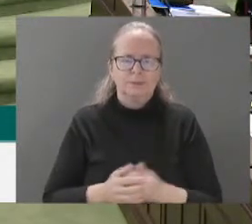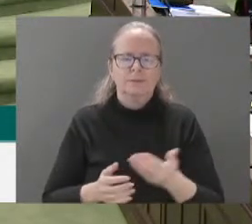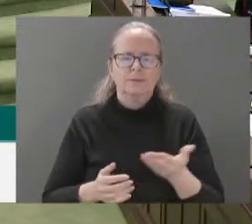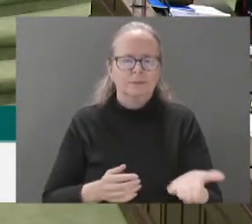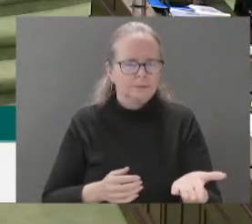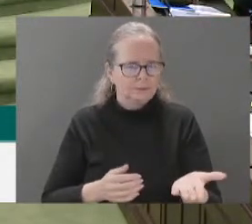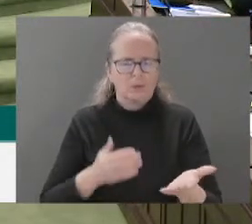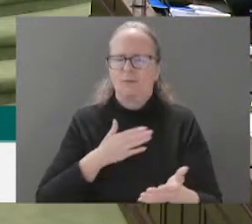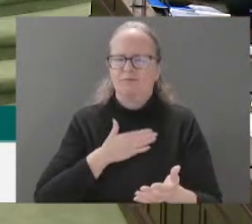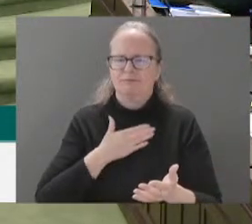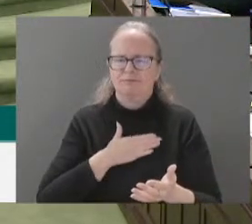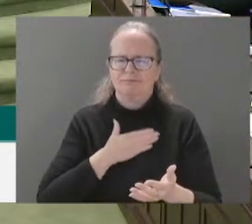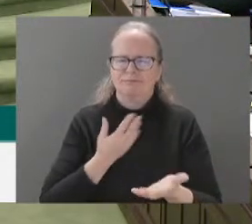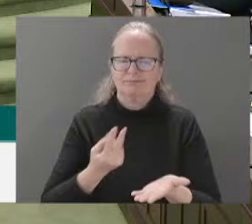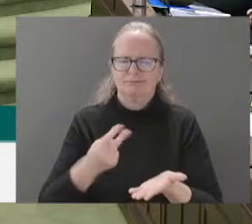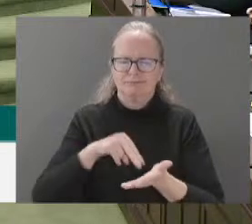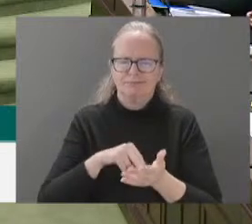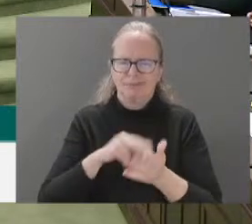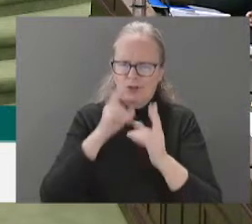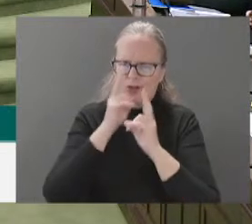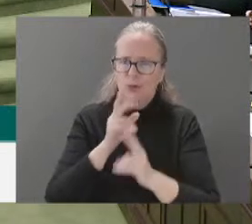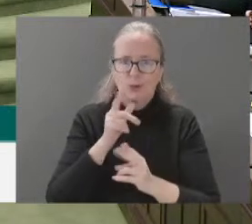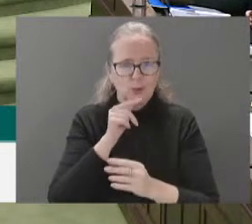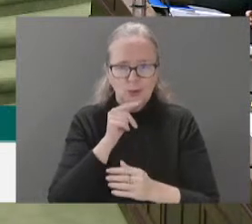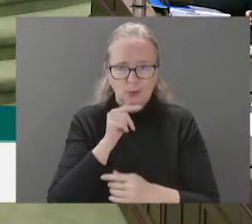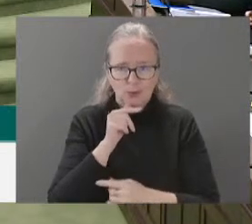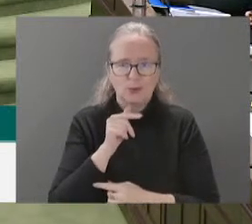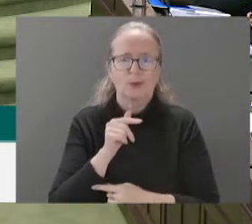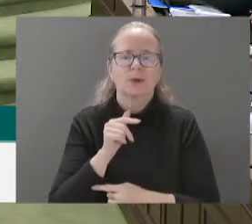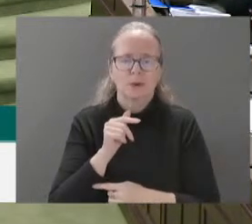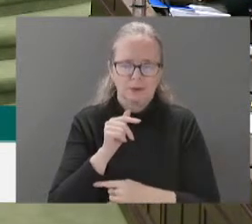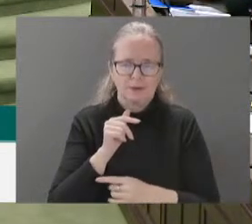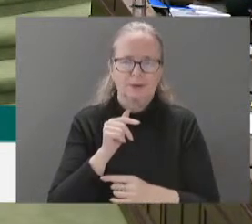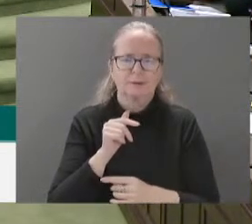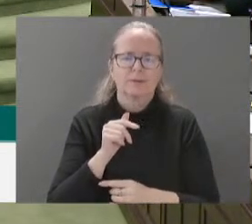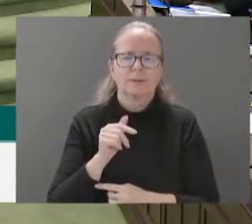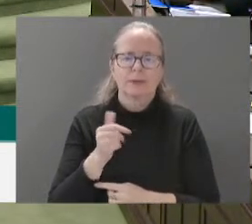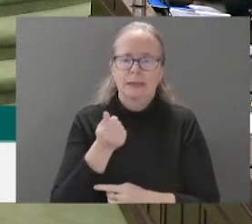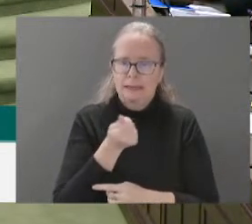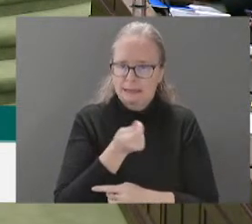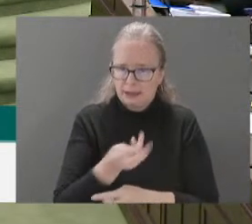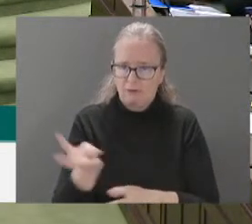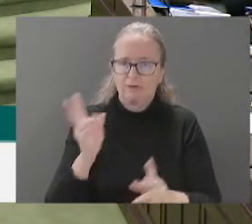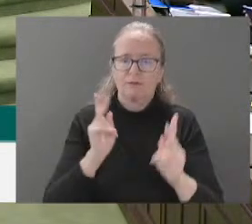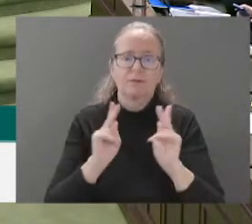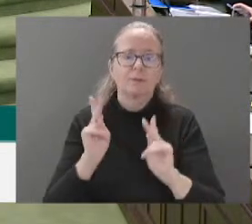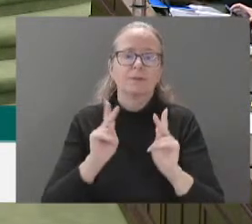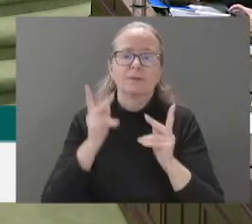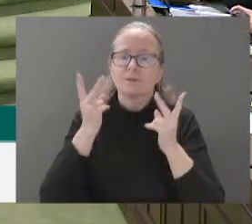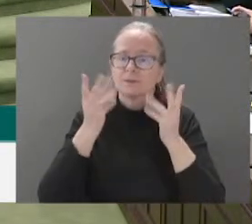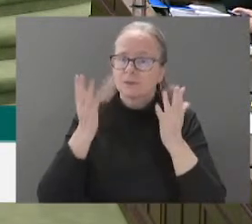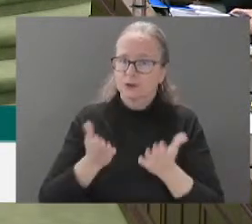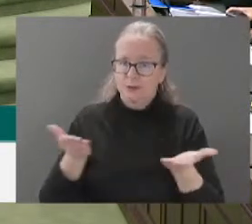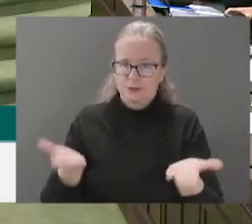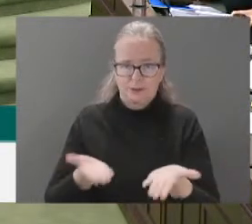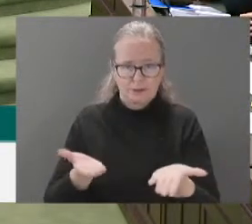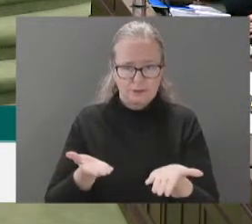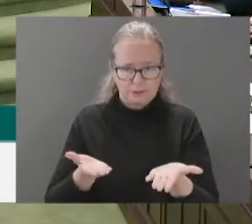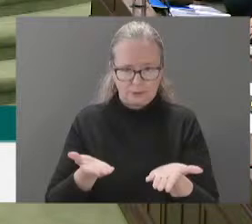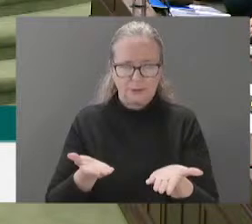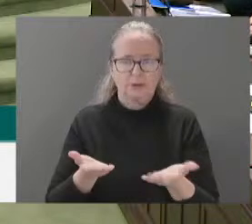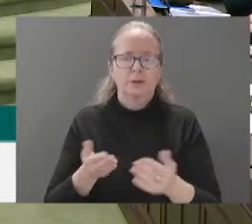you today a number of visitors who are with us this week Alberta is